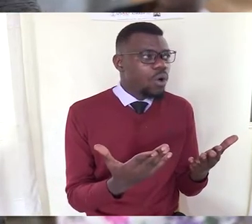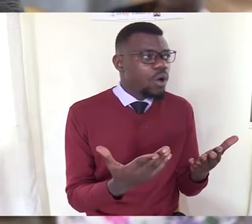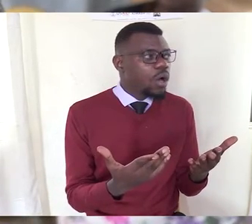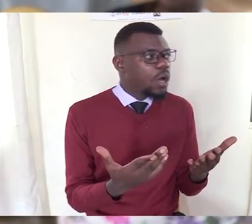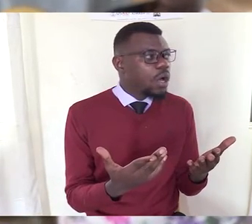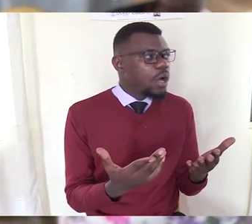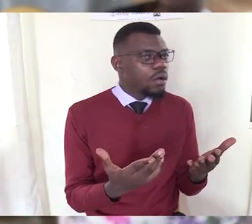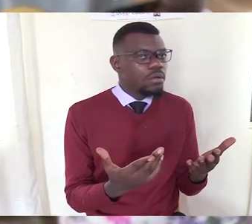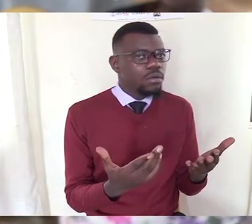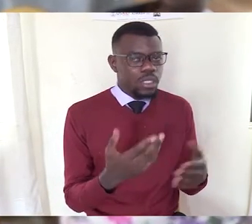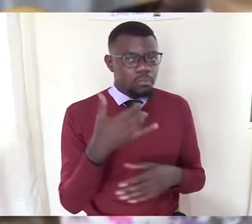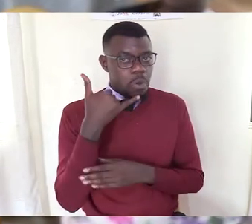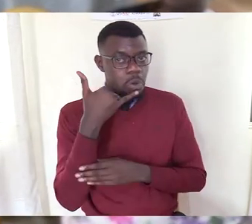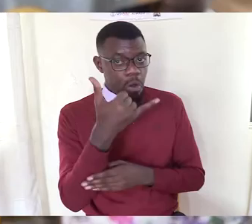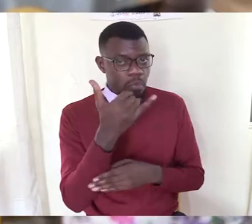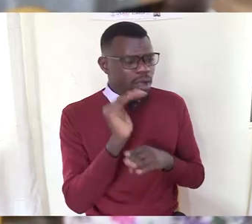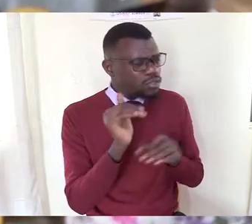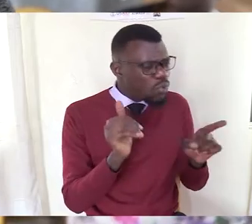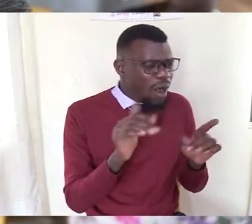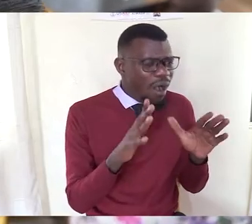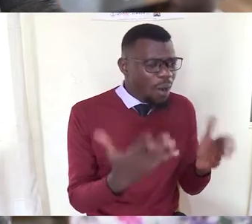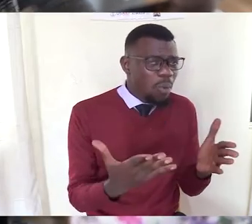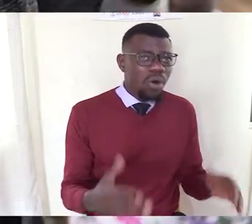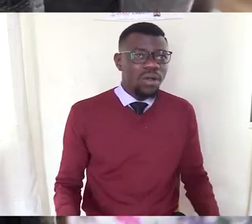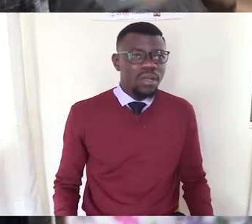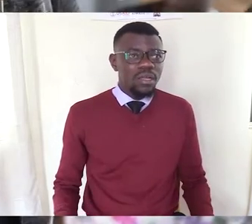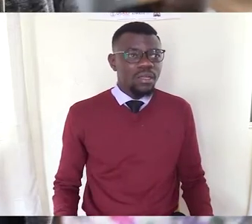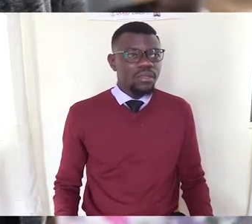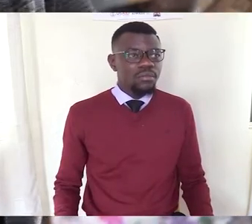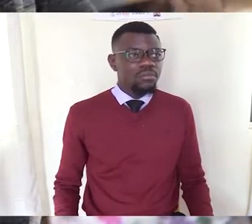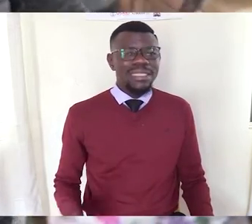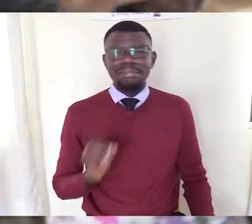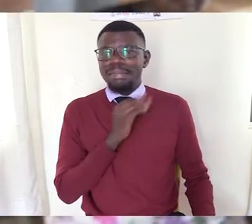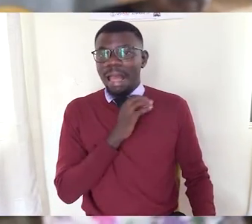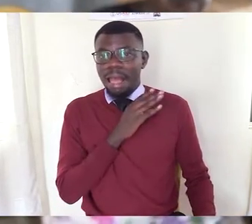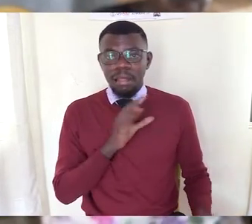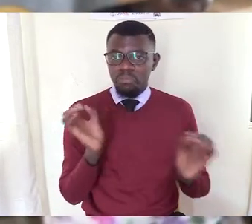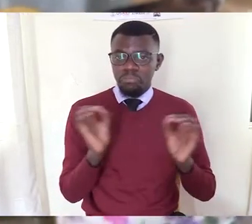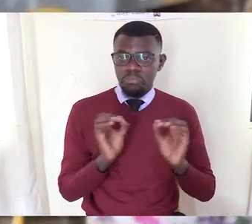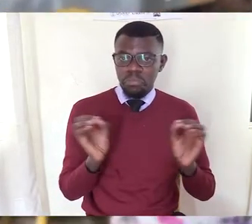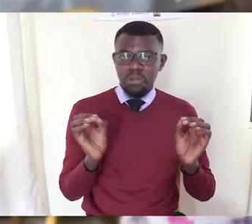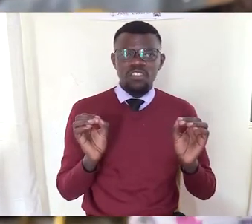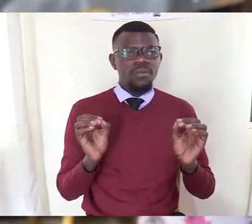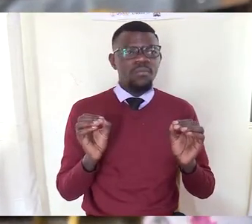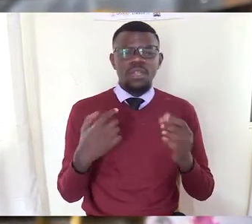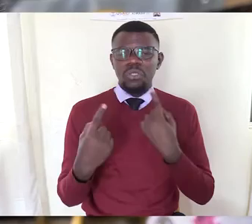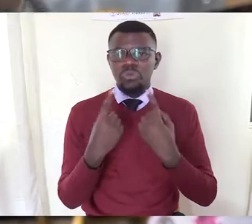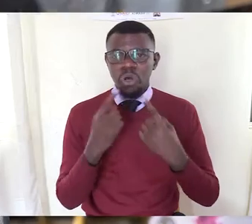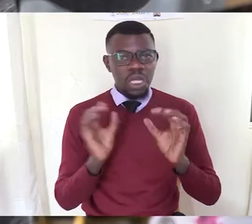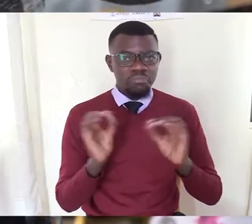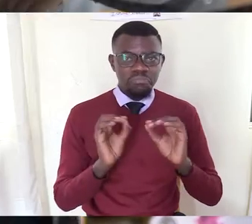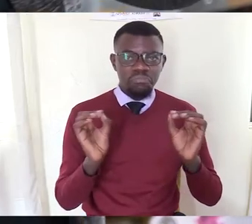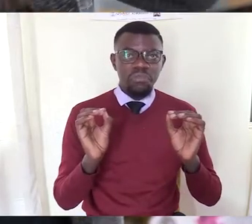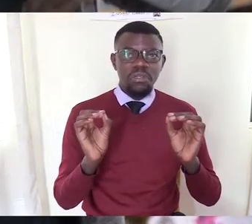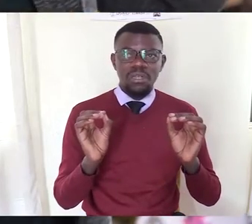That's all what he could do. He's not that person who shouts. He's not that person who speaks about anything. He